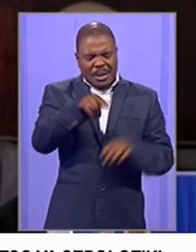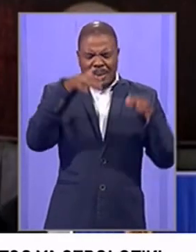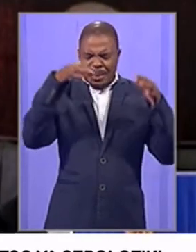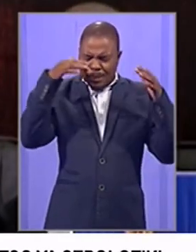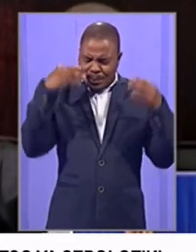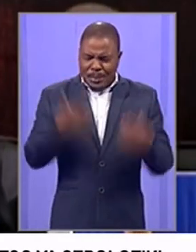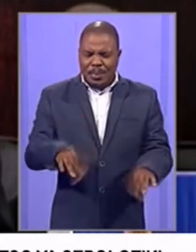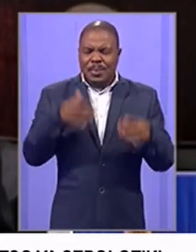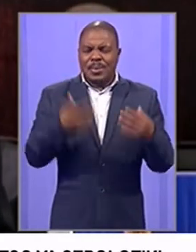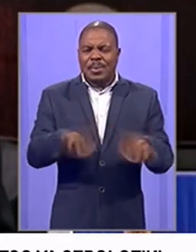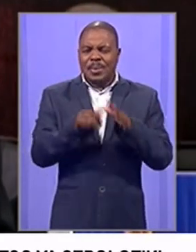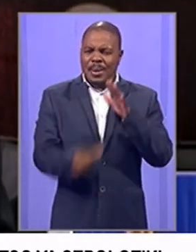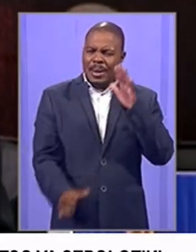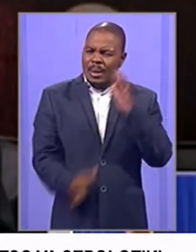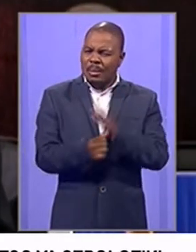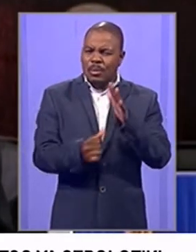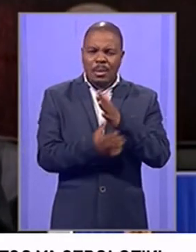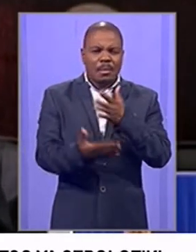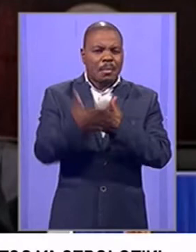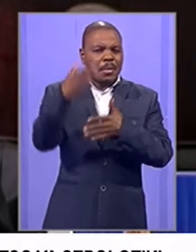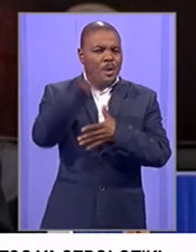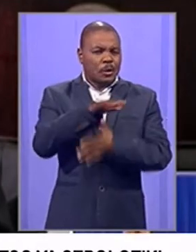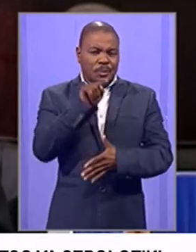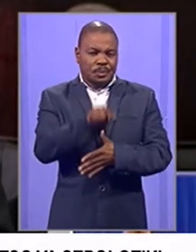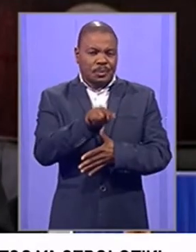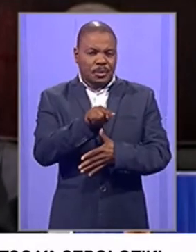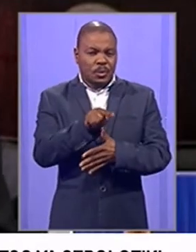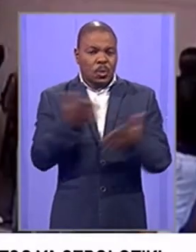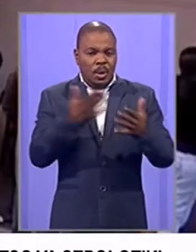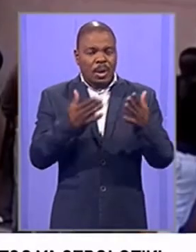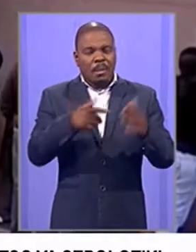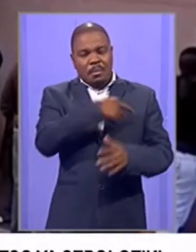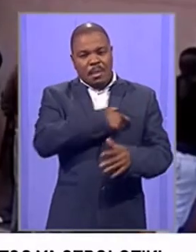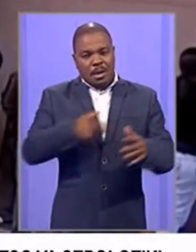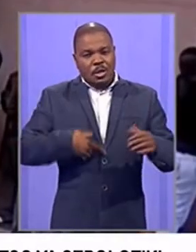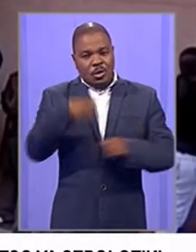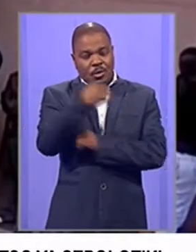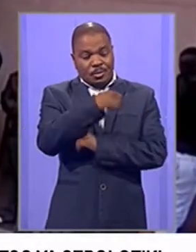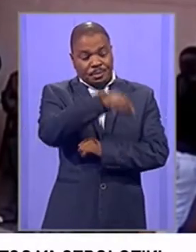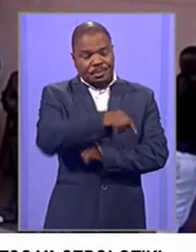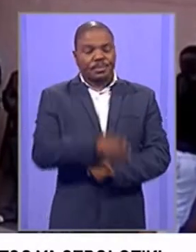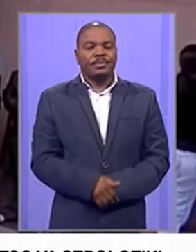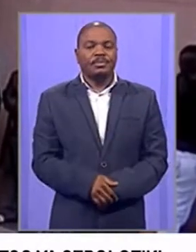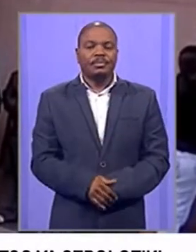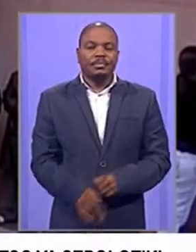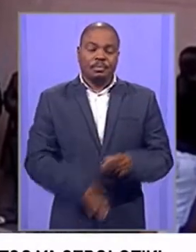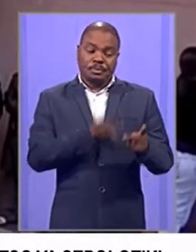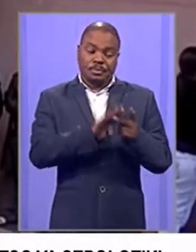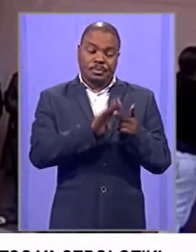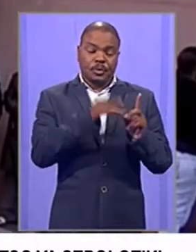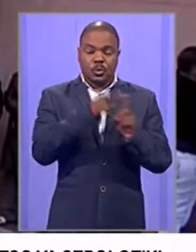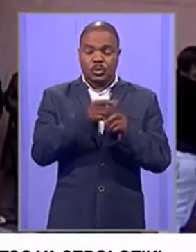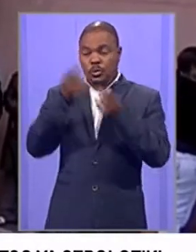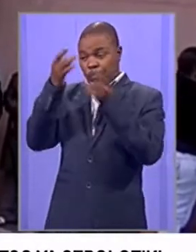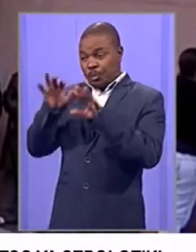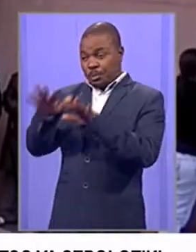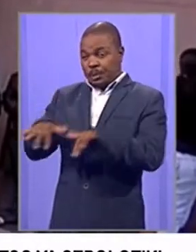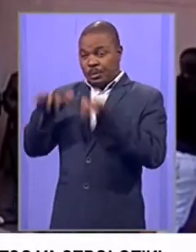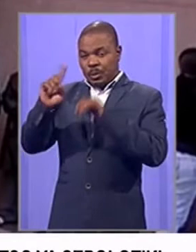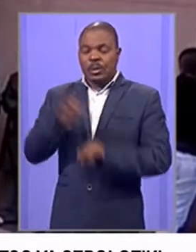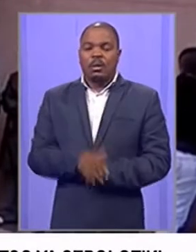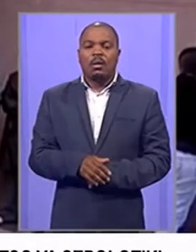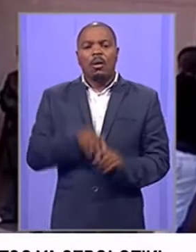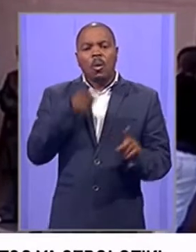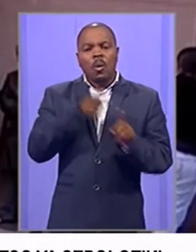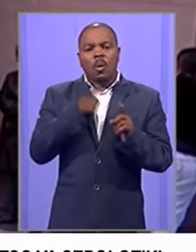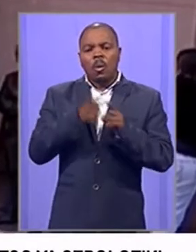most overriding priorities in the presidency. Mopresidente o boleletse Phalaphala tsamaiso ya gagwe